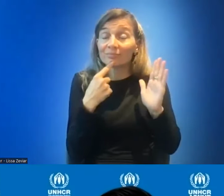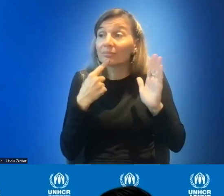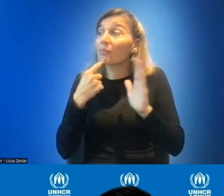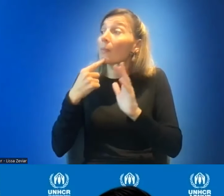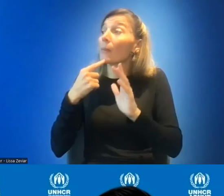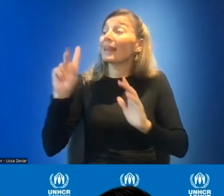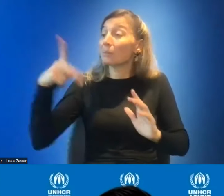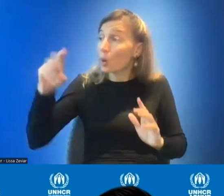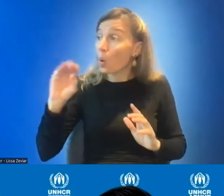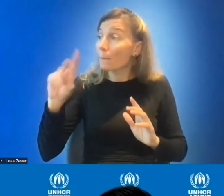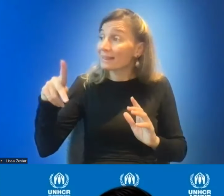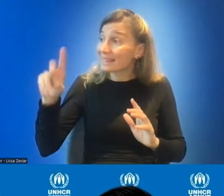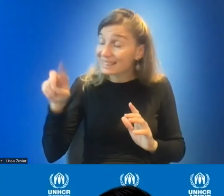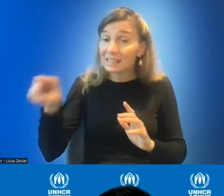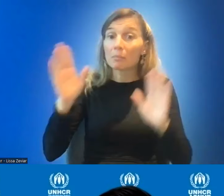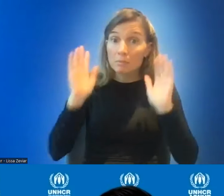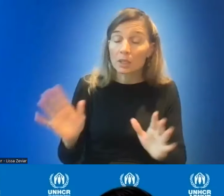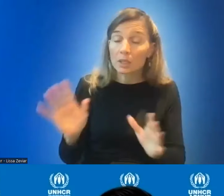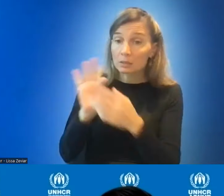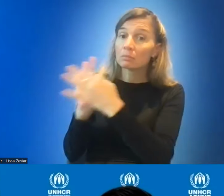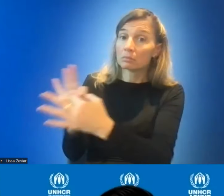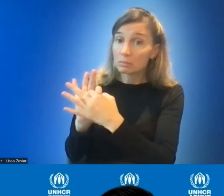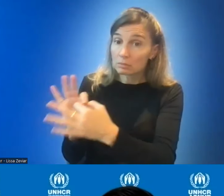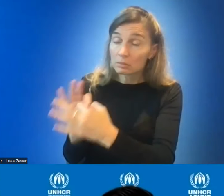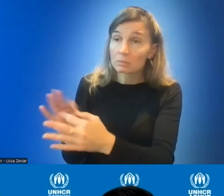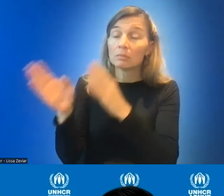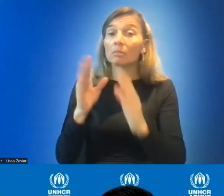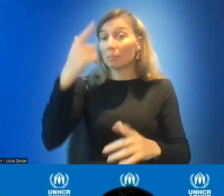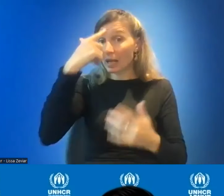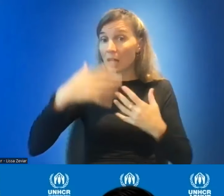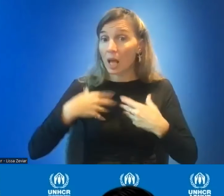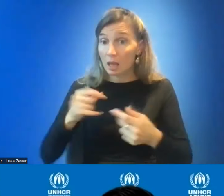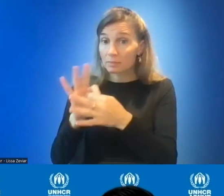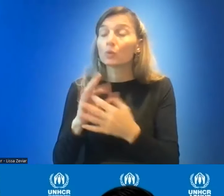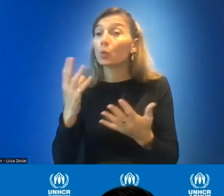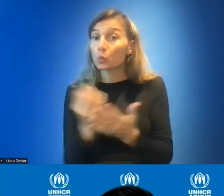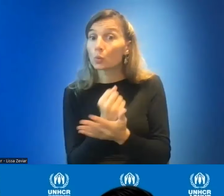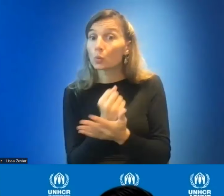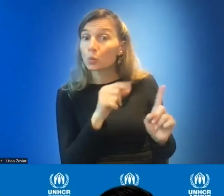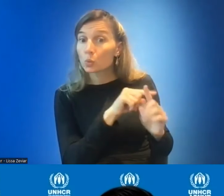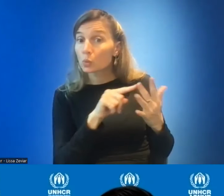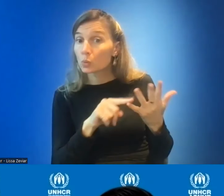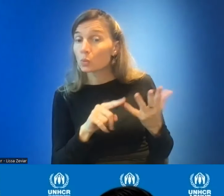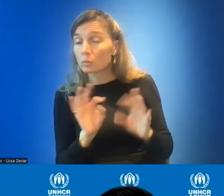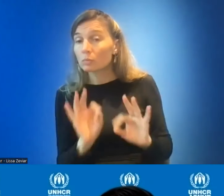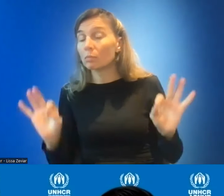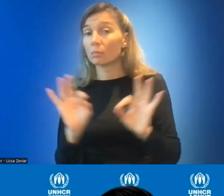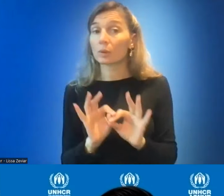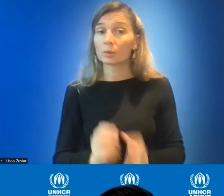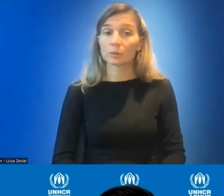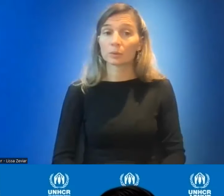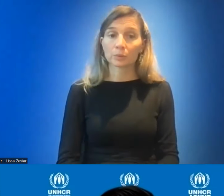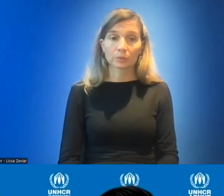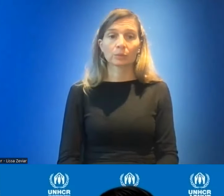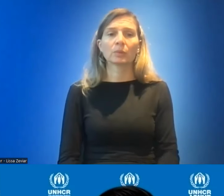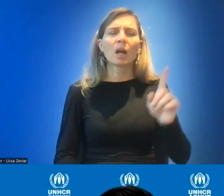for persons with disabilities. So using all these avenues is important. I will go, there was a question that